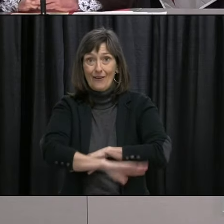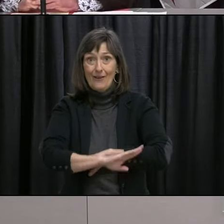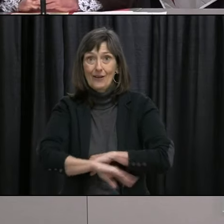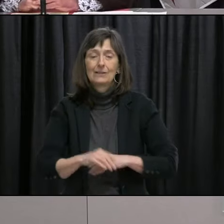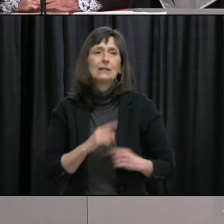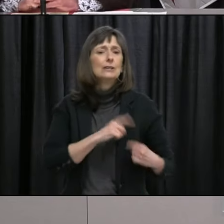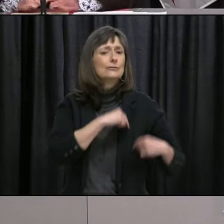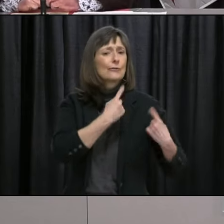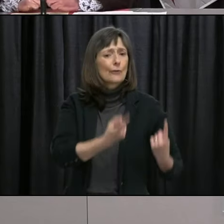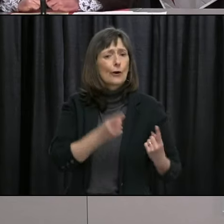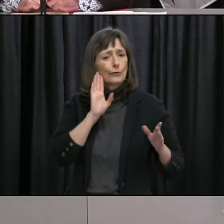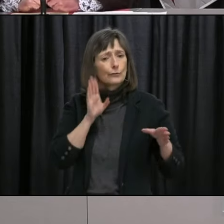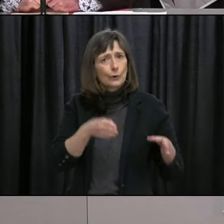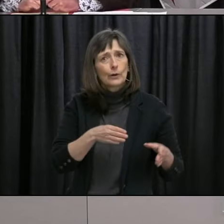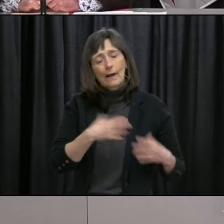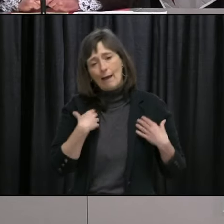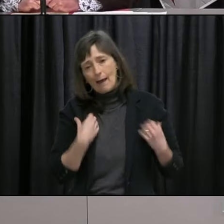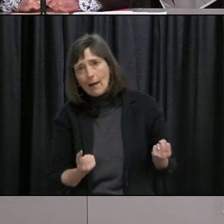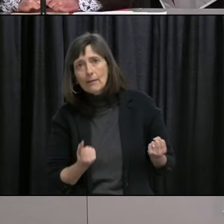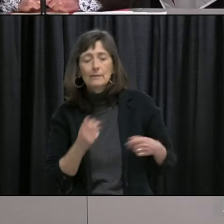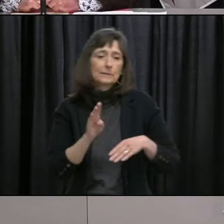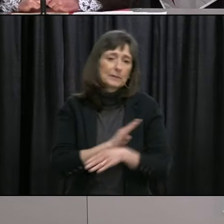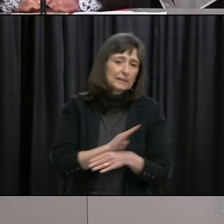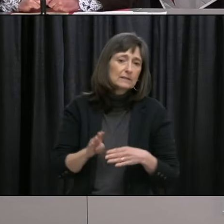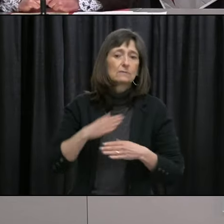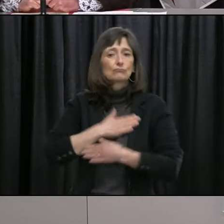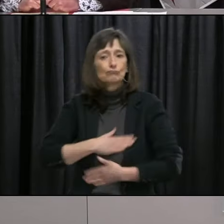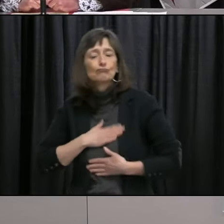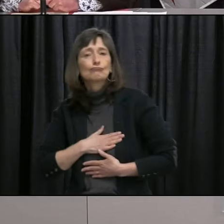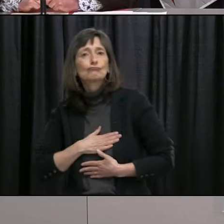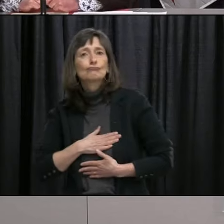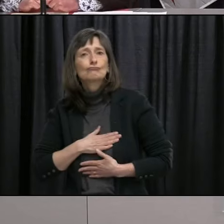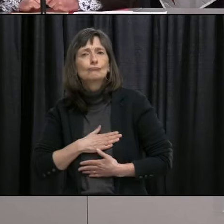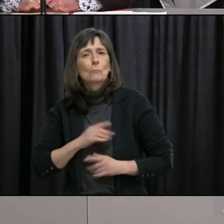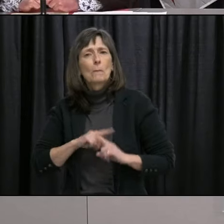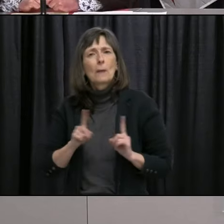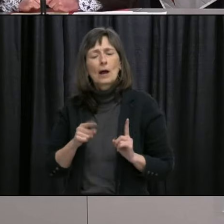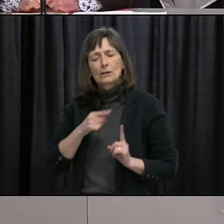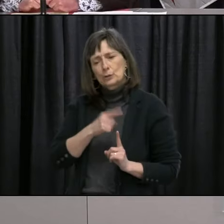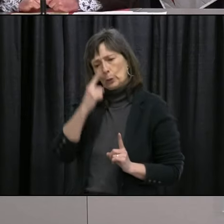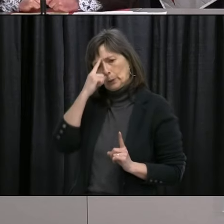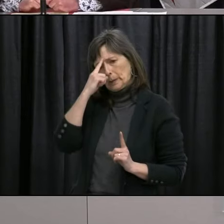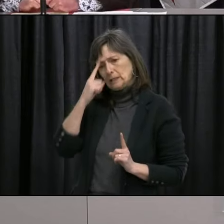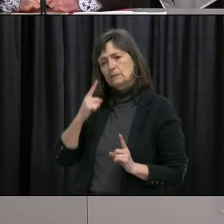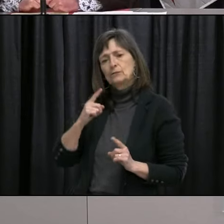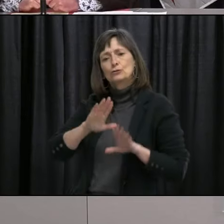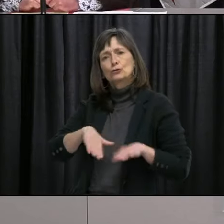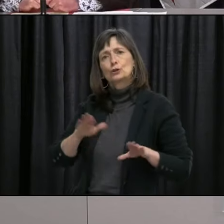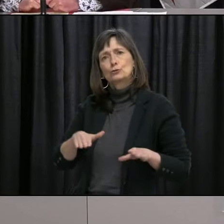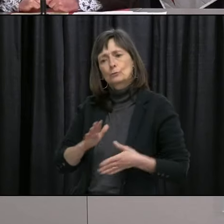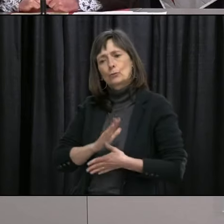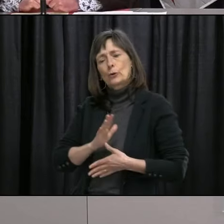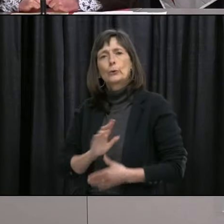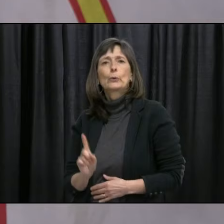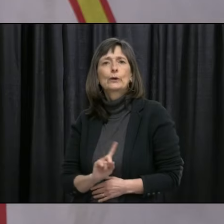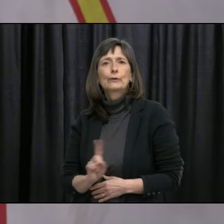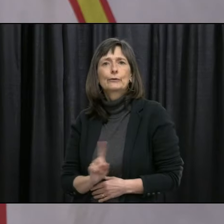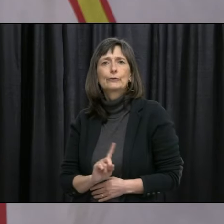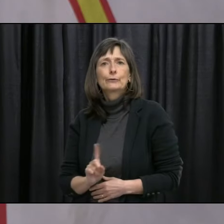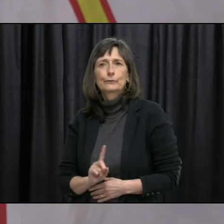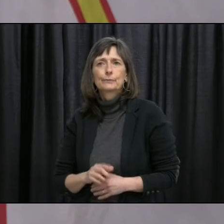and business and recreation. How much did the needs of children factor into these decisions? So the